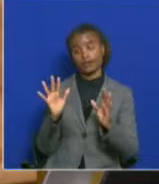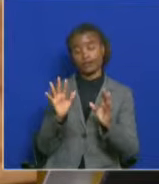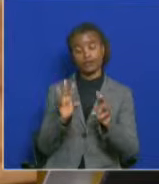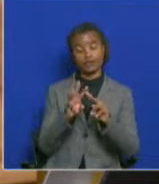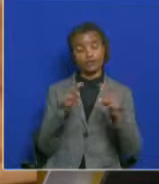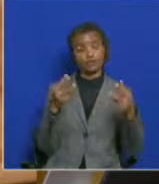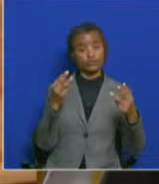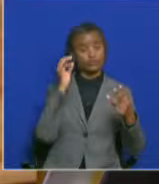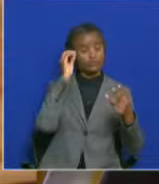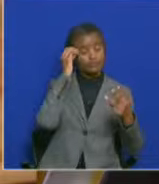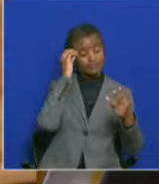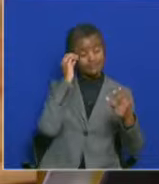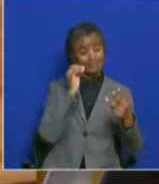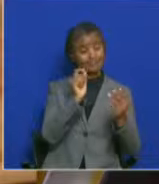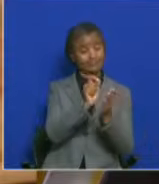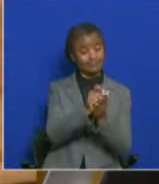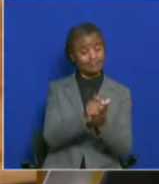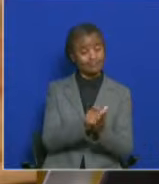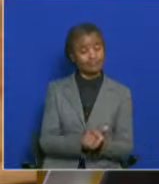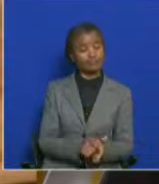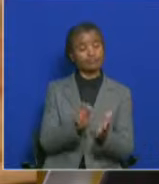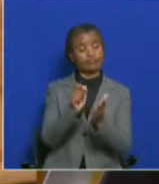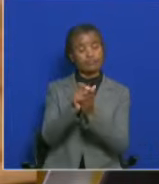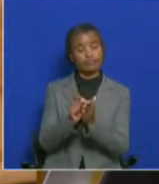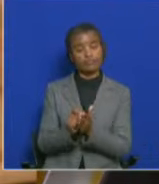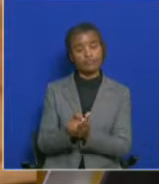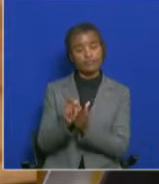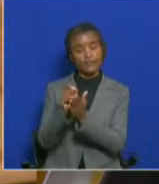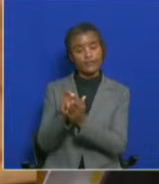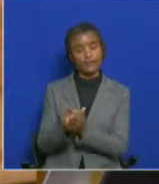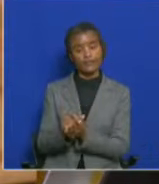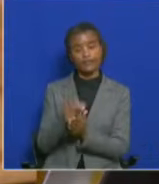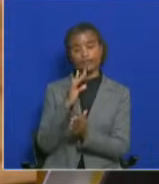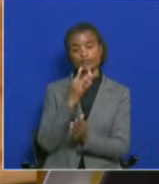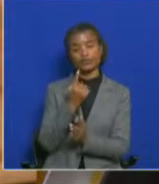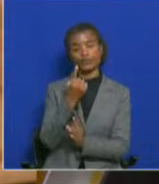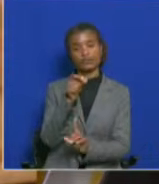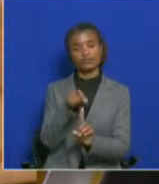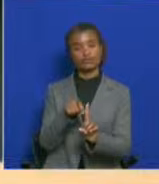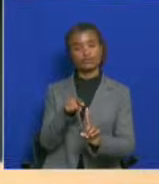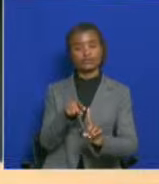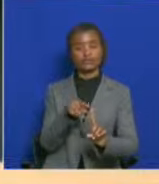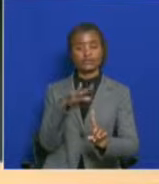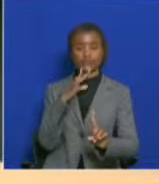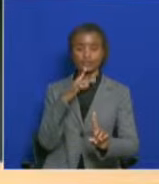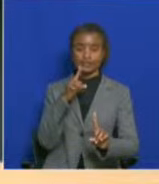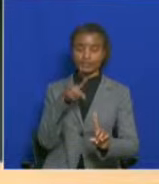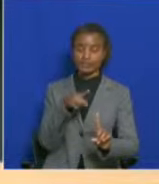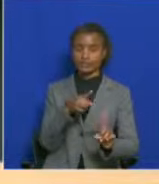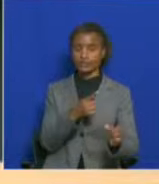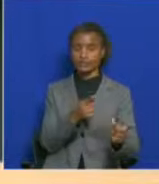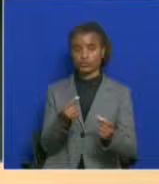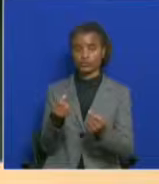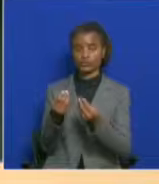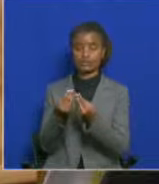journalist, counter needs to be activated on this journal. I understand. Thank you.